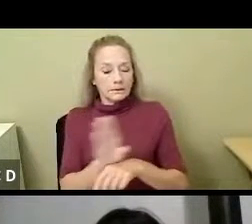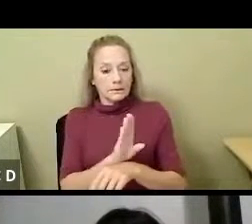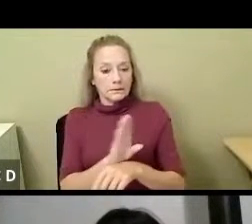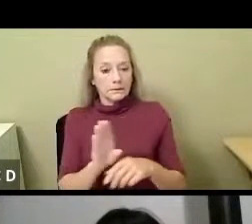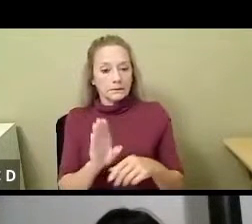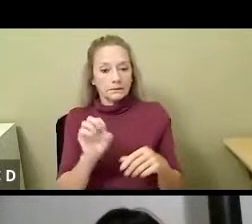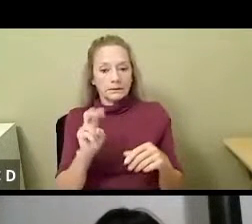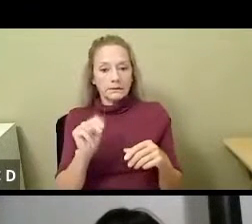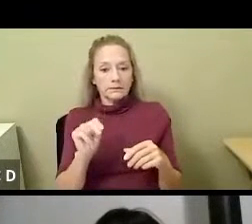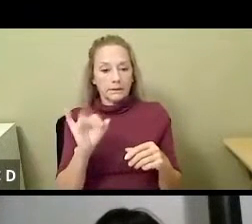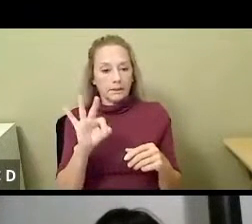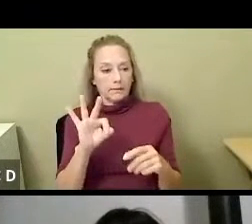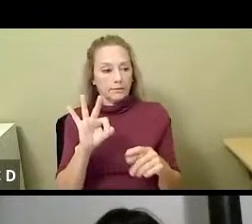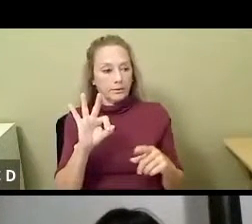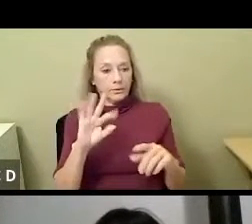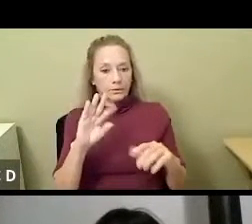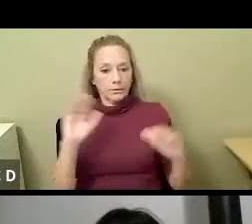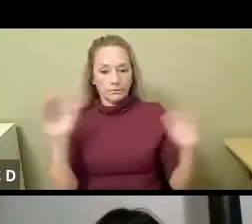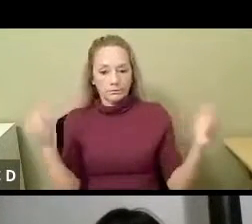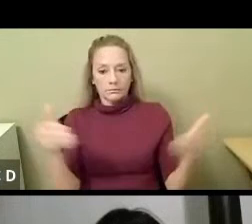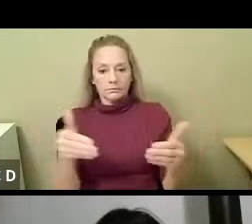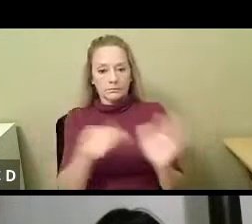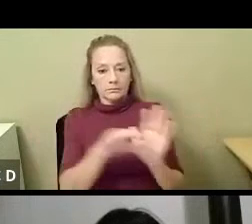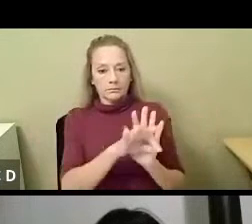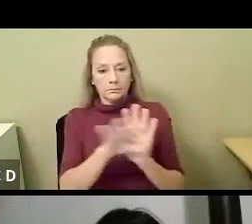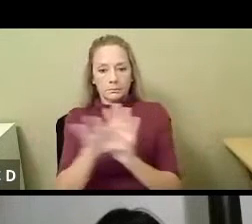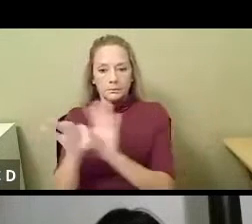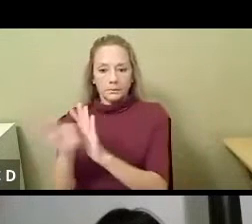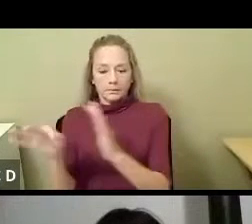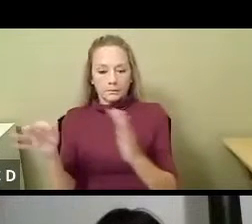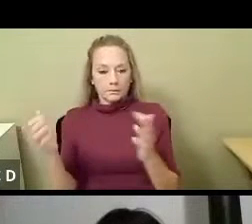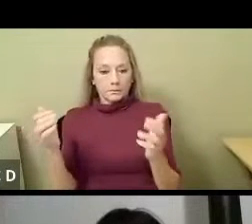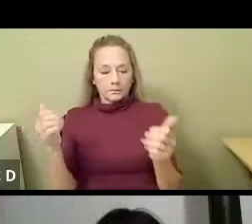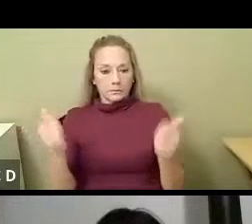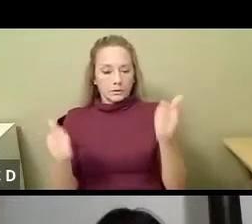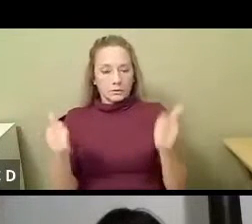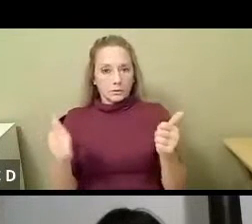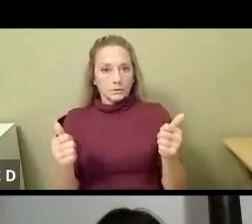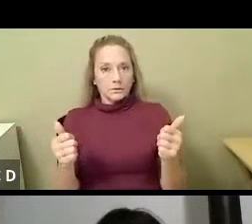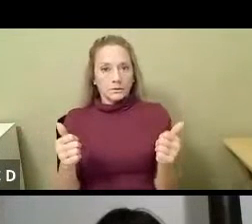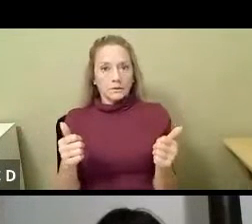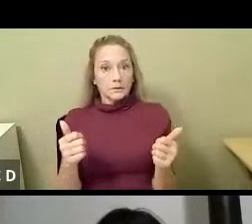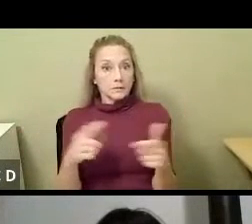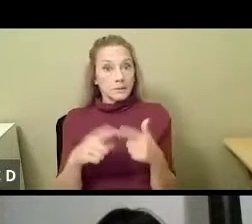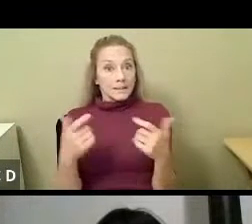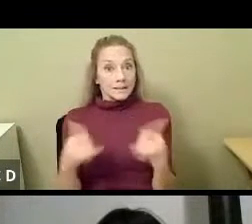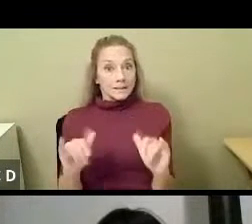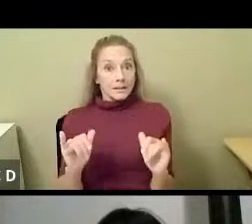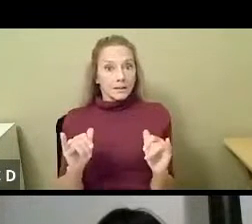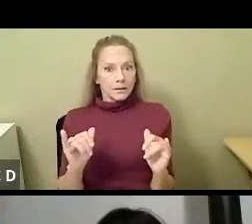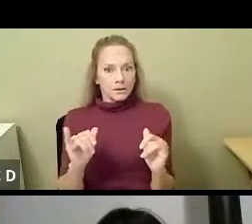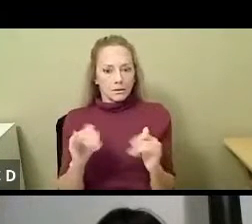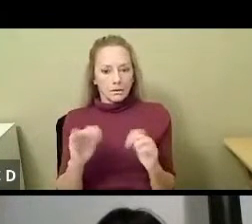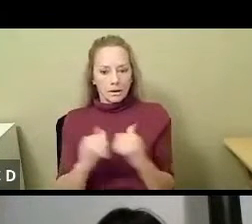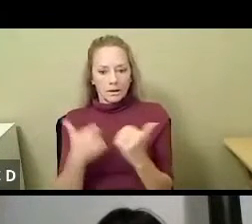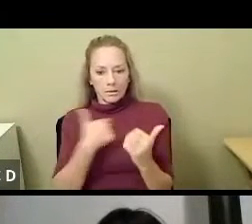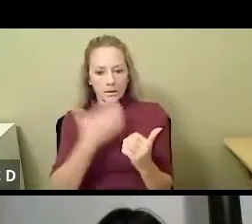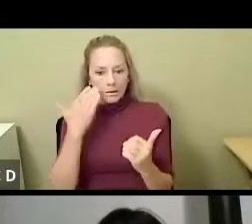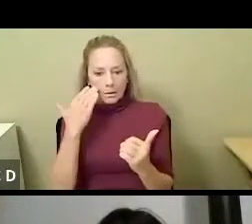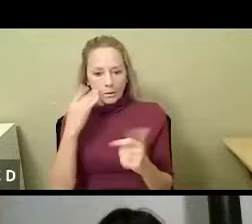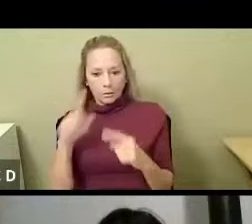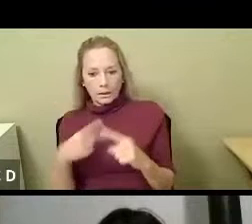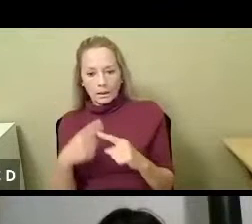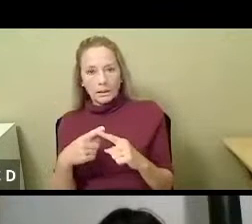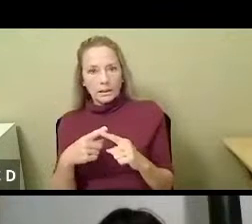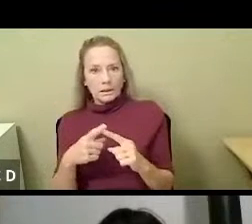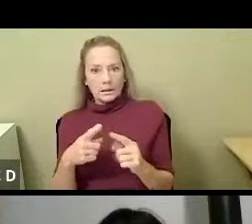Closing businesses is really hard. But, is at what point would that be necessary, or at what point would